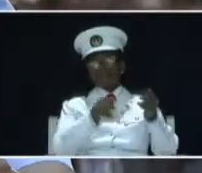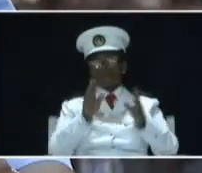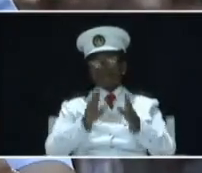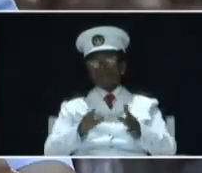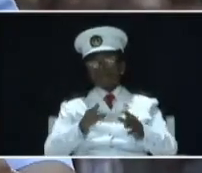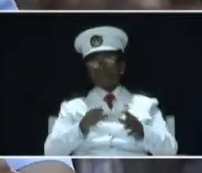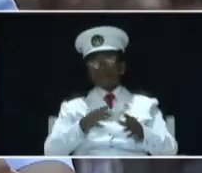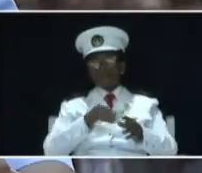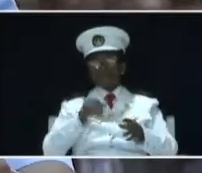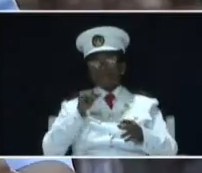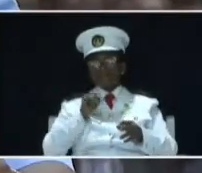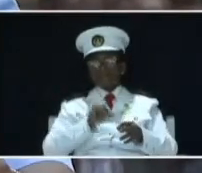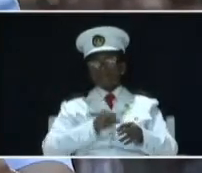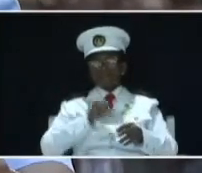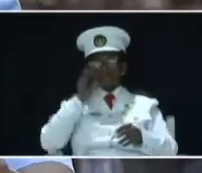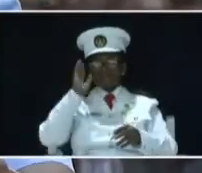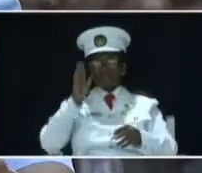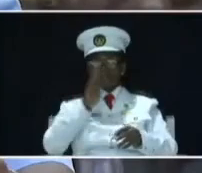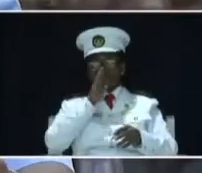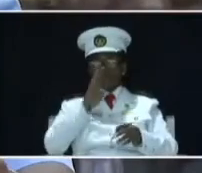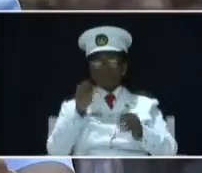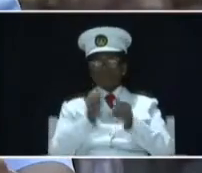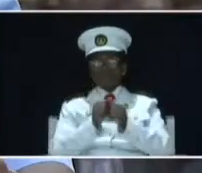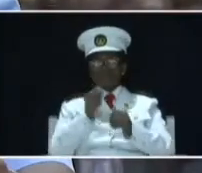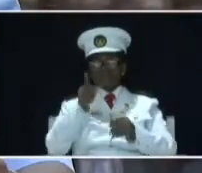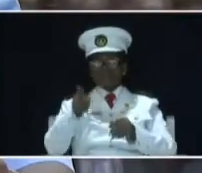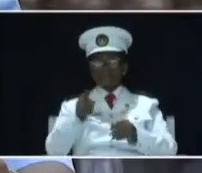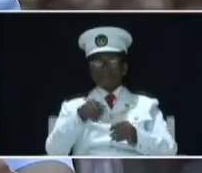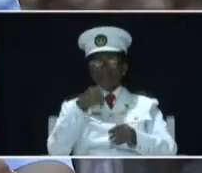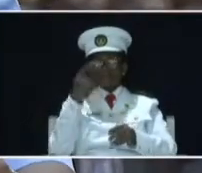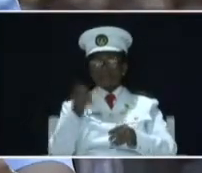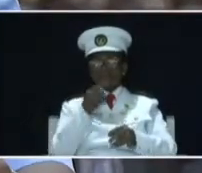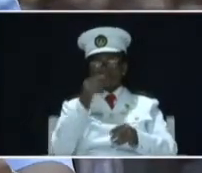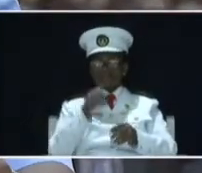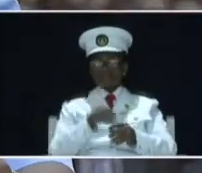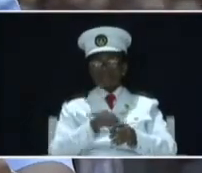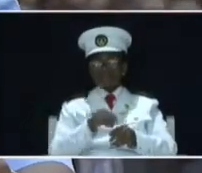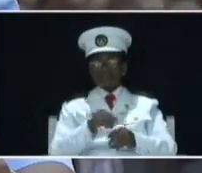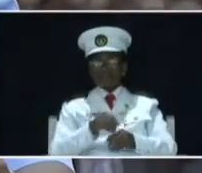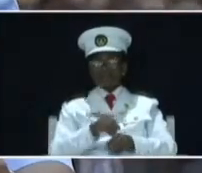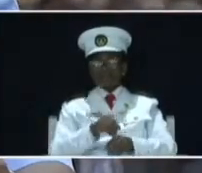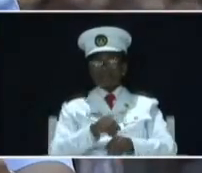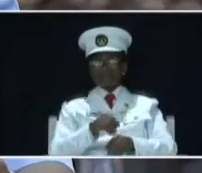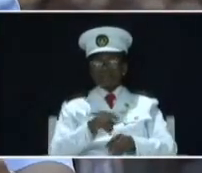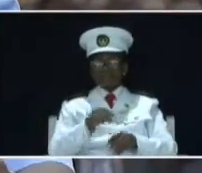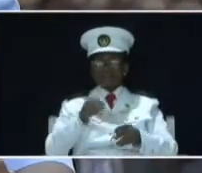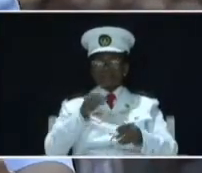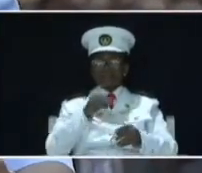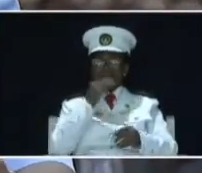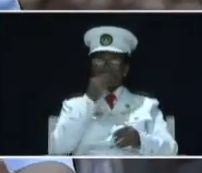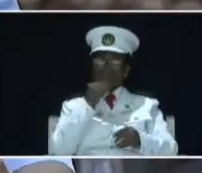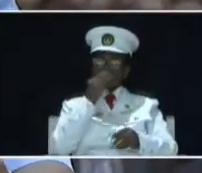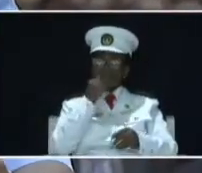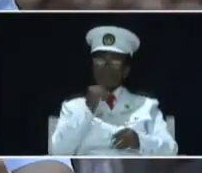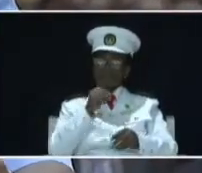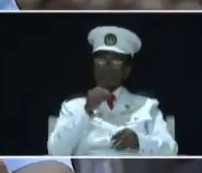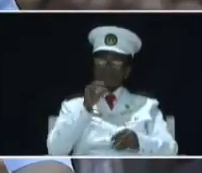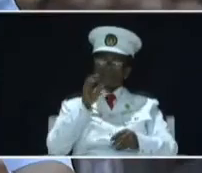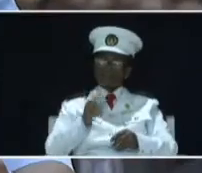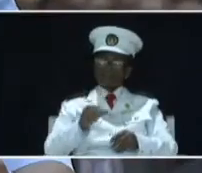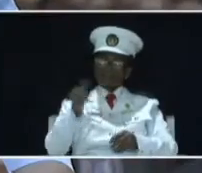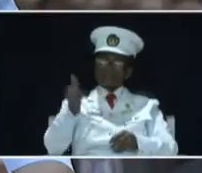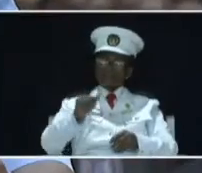always." In Acts of the Apostles, in Hebrews chapter 13, verse 5, Hebrews 13, verse